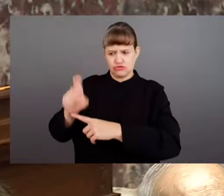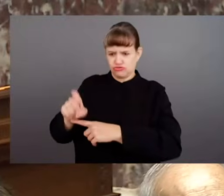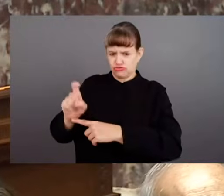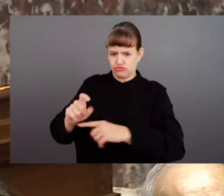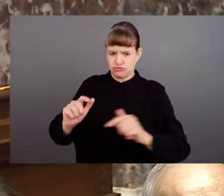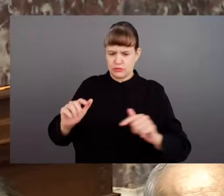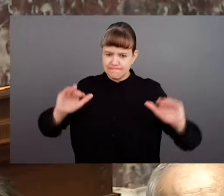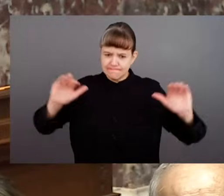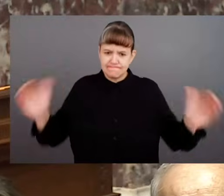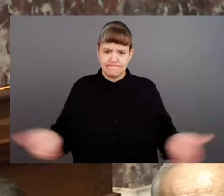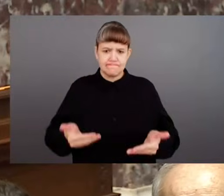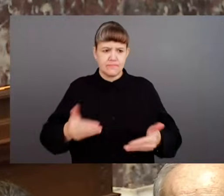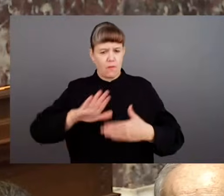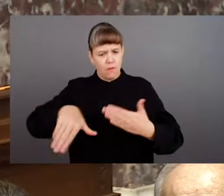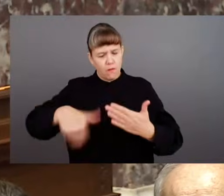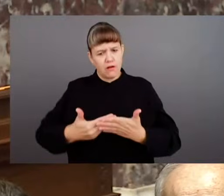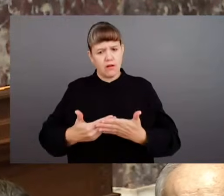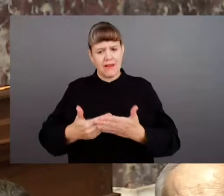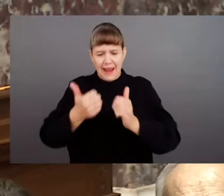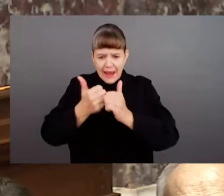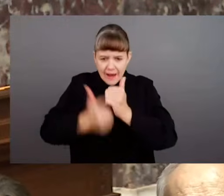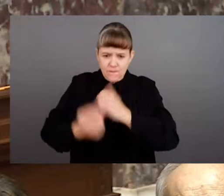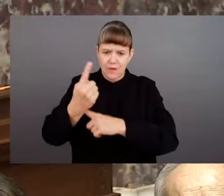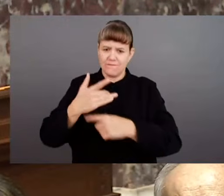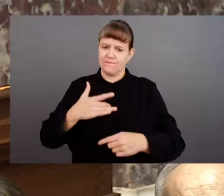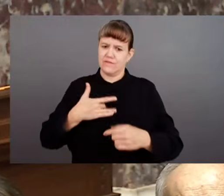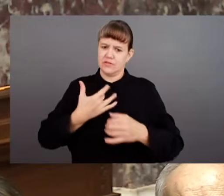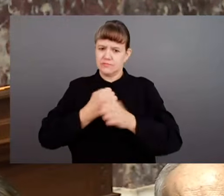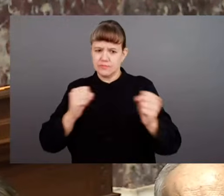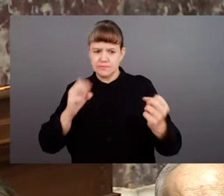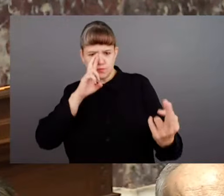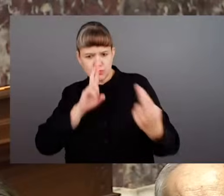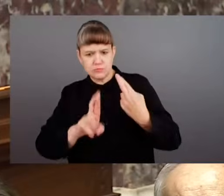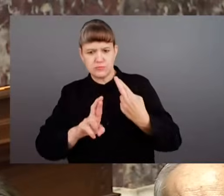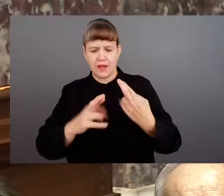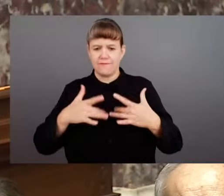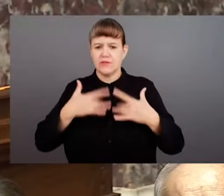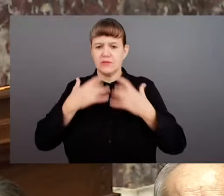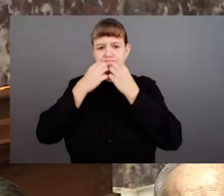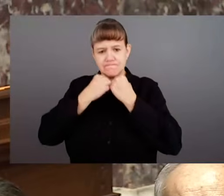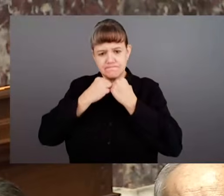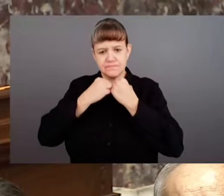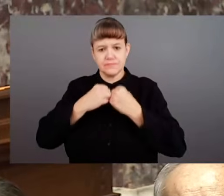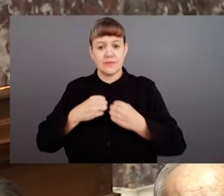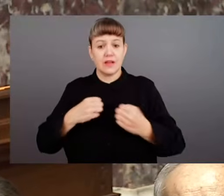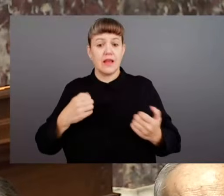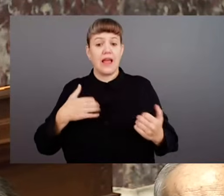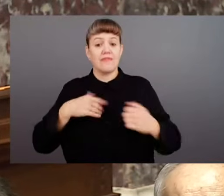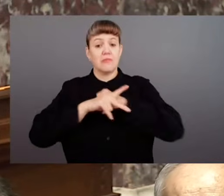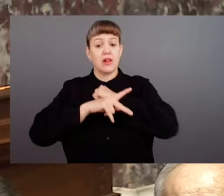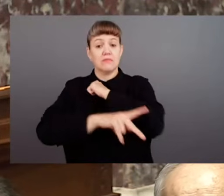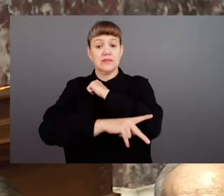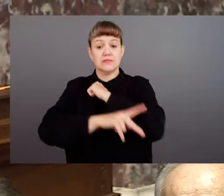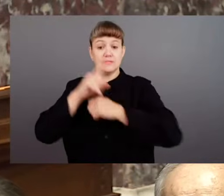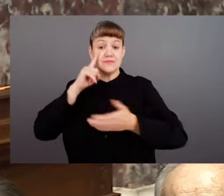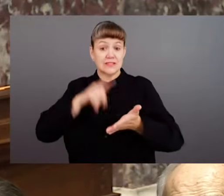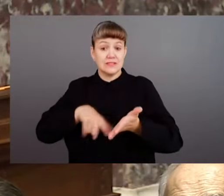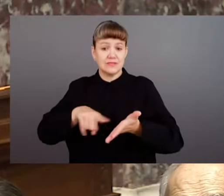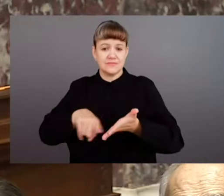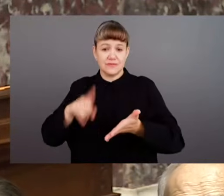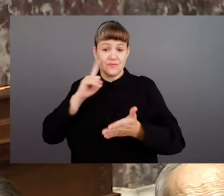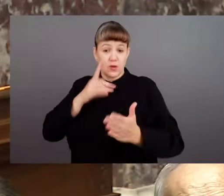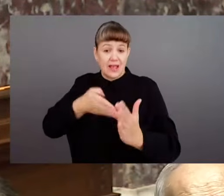for Anti-Racism Initiatives, I will continue to stand in this House to fight against hatred every single